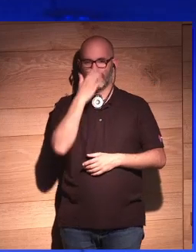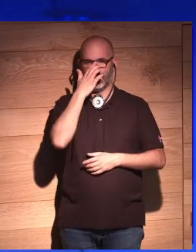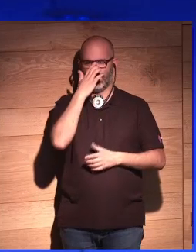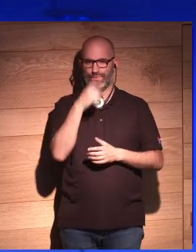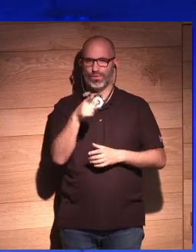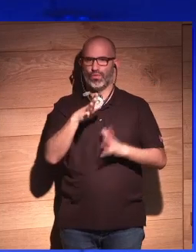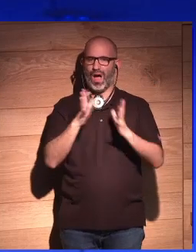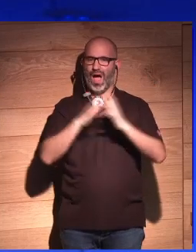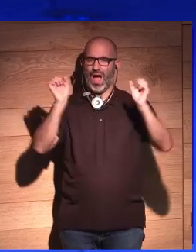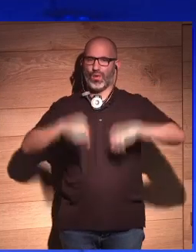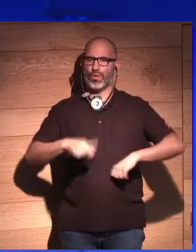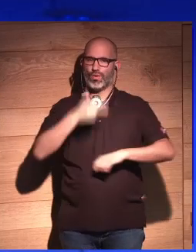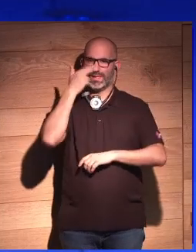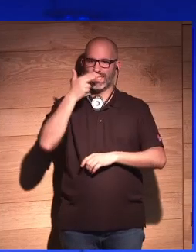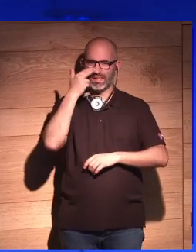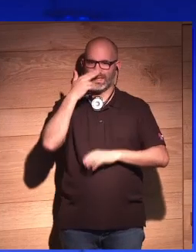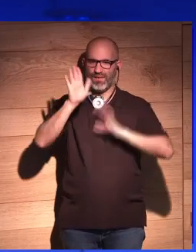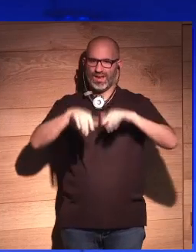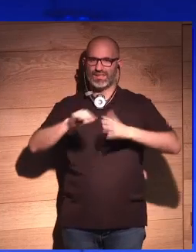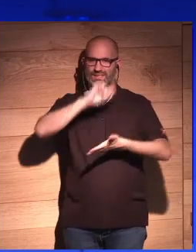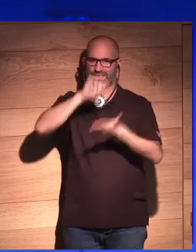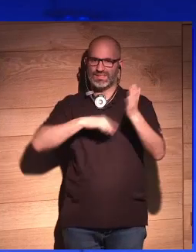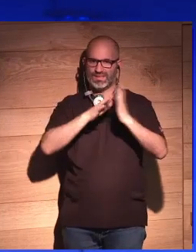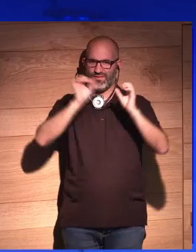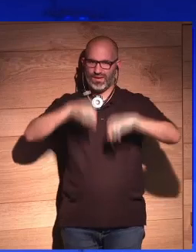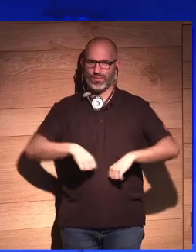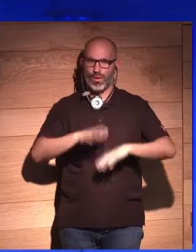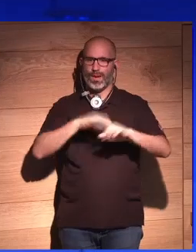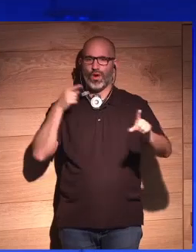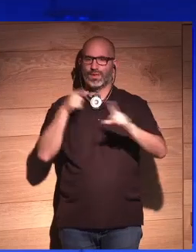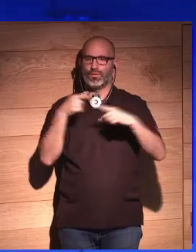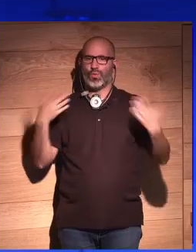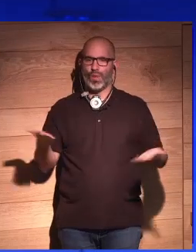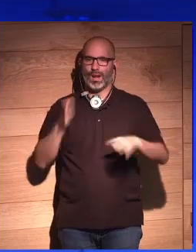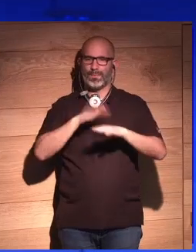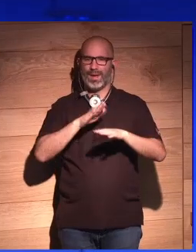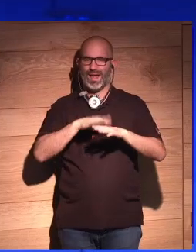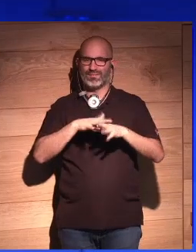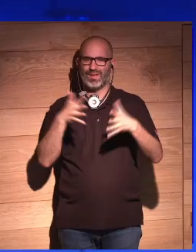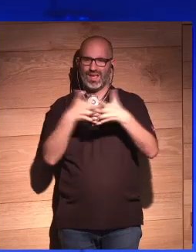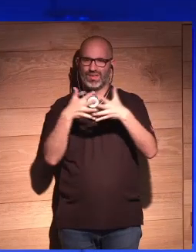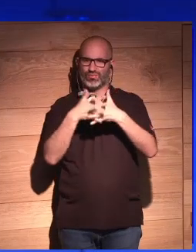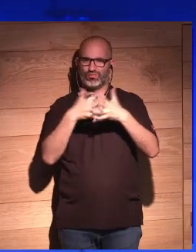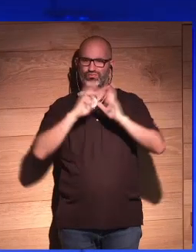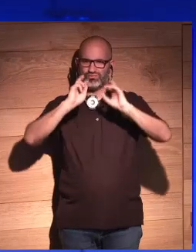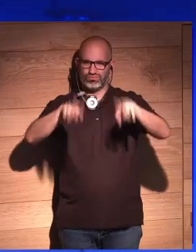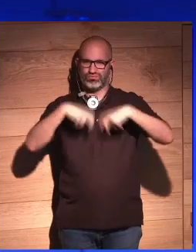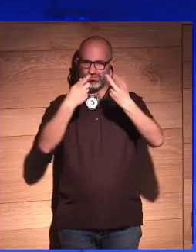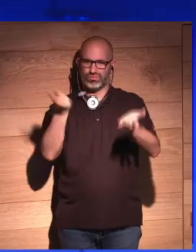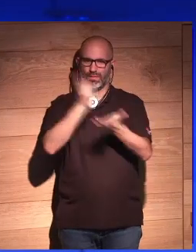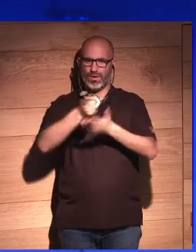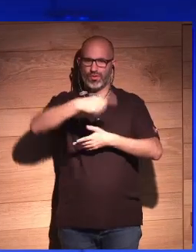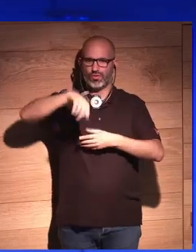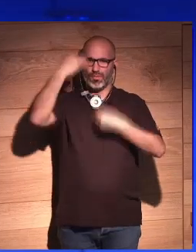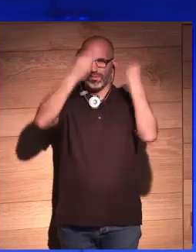made. It had to do, it restructured the way that we think about acquisitions. In general,